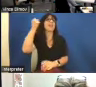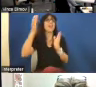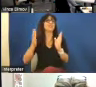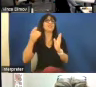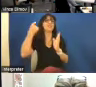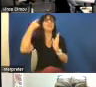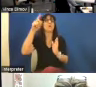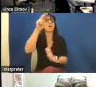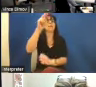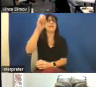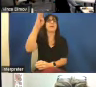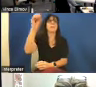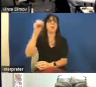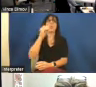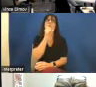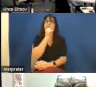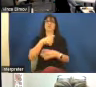audiologist for NEVO.